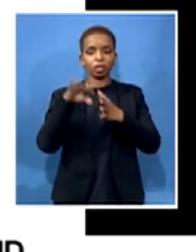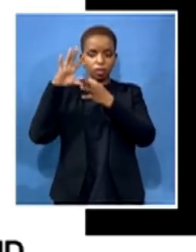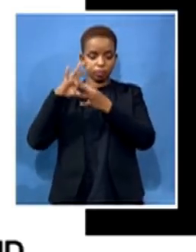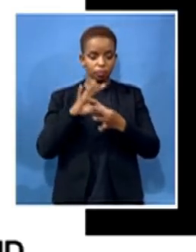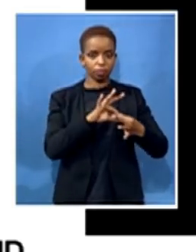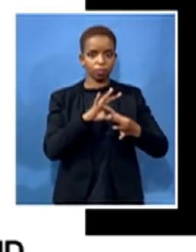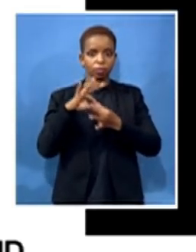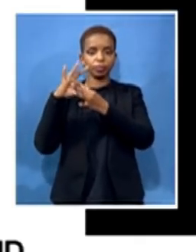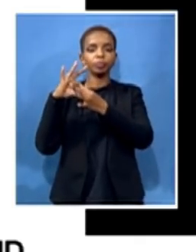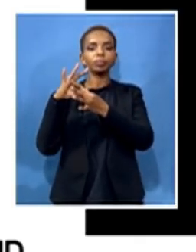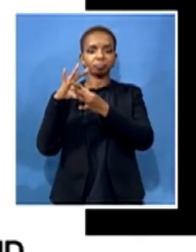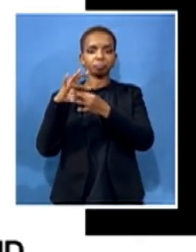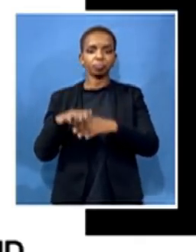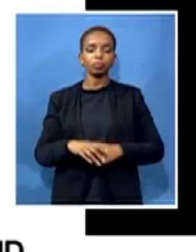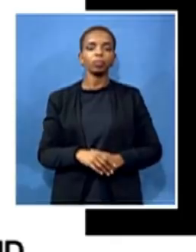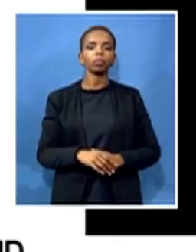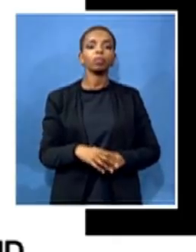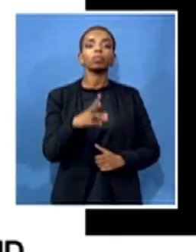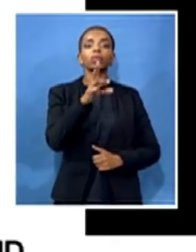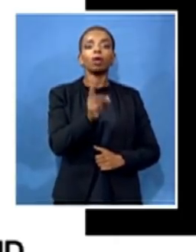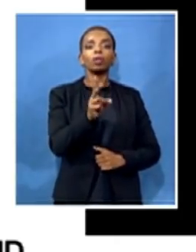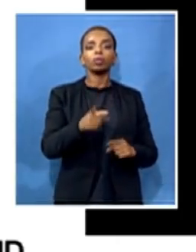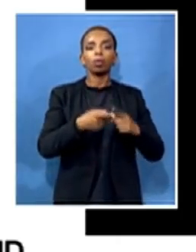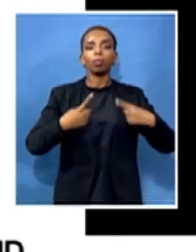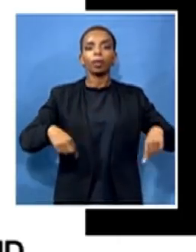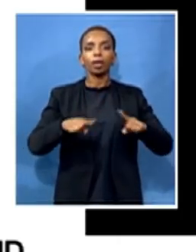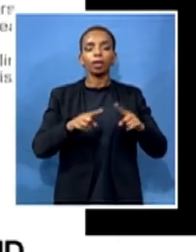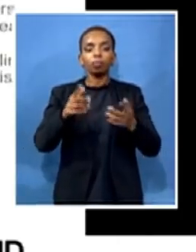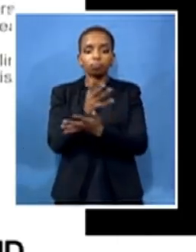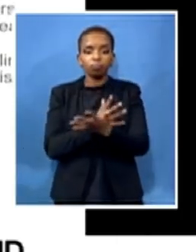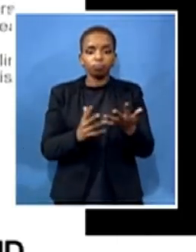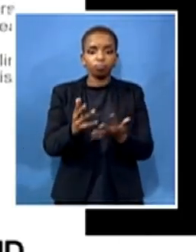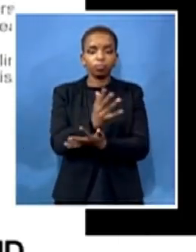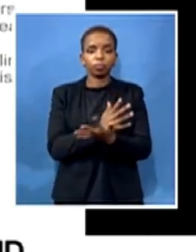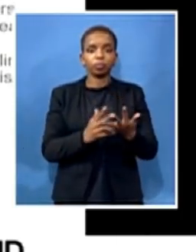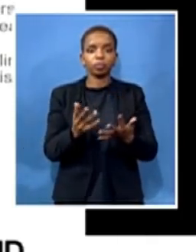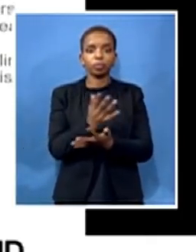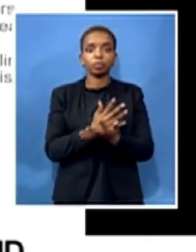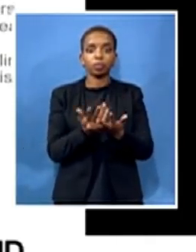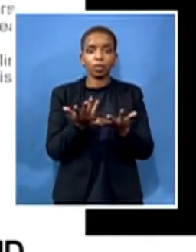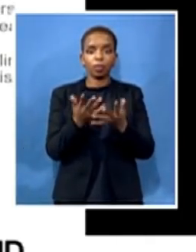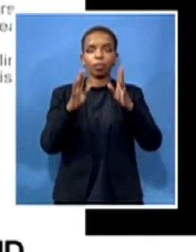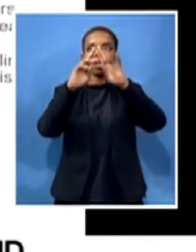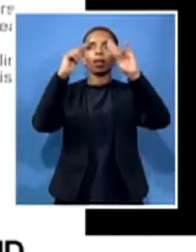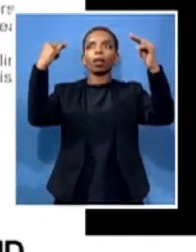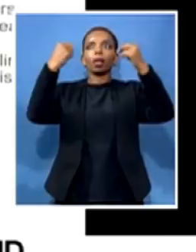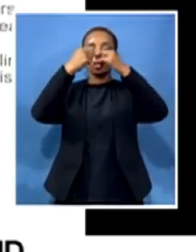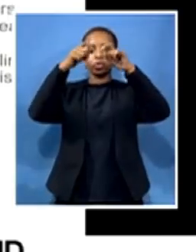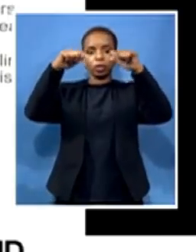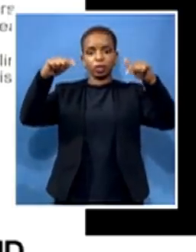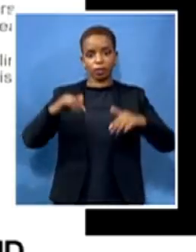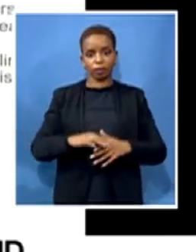also interact with the NERC joints at the national level. We receive reports from